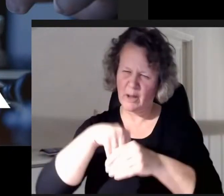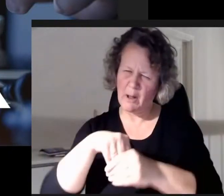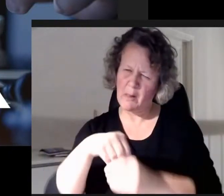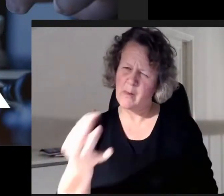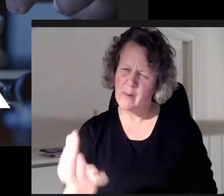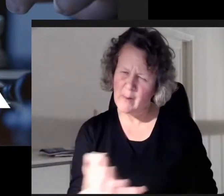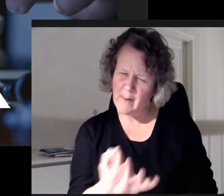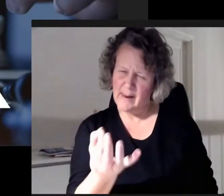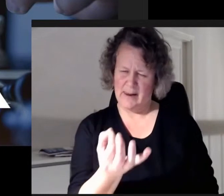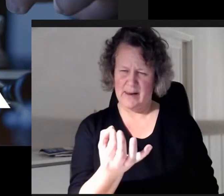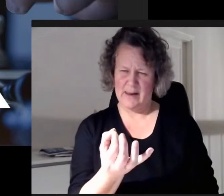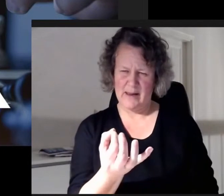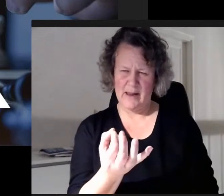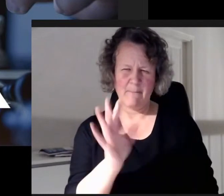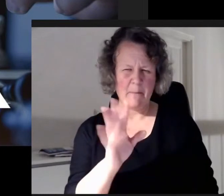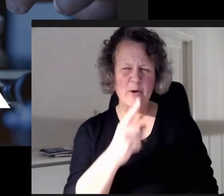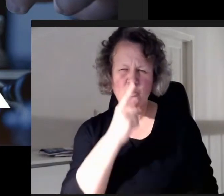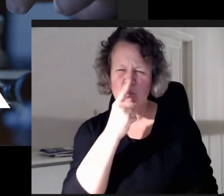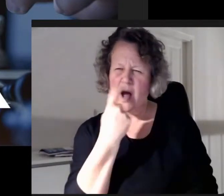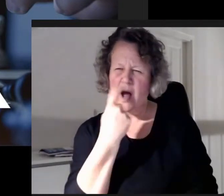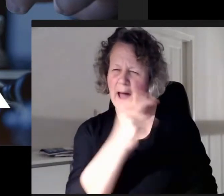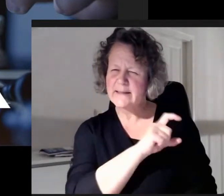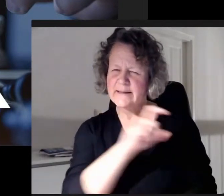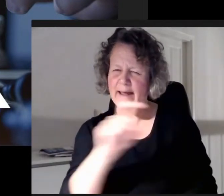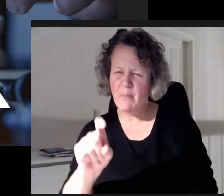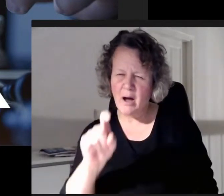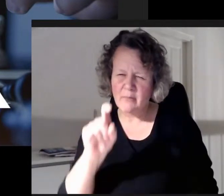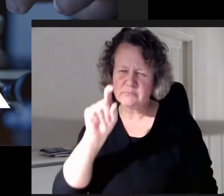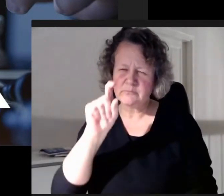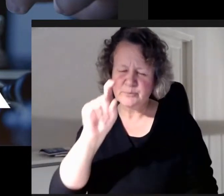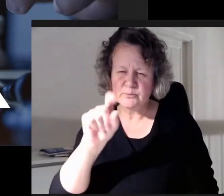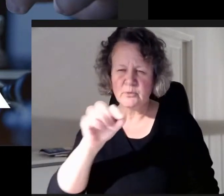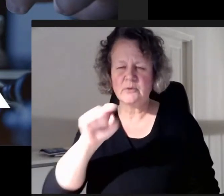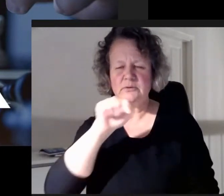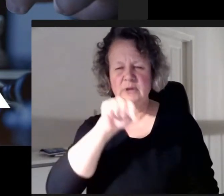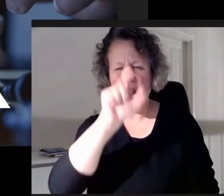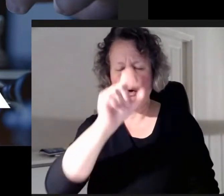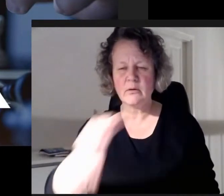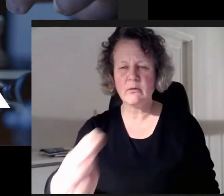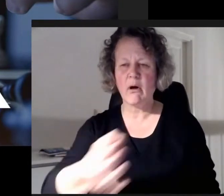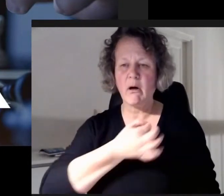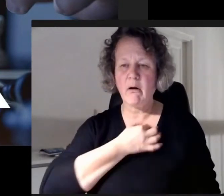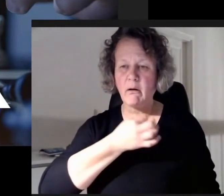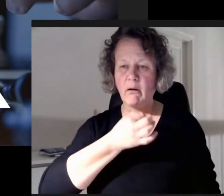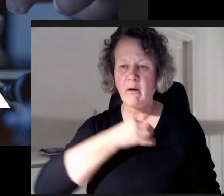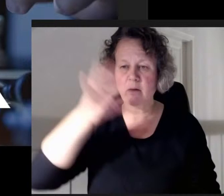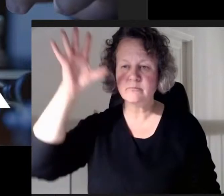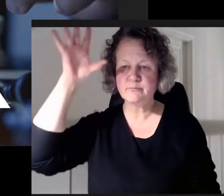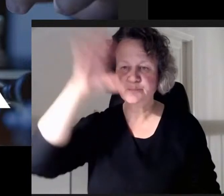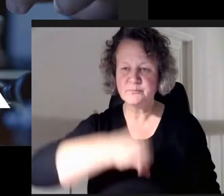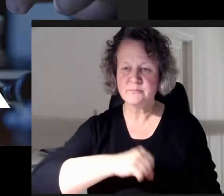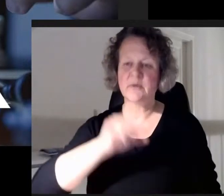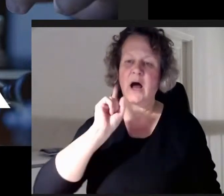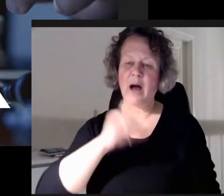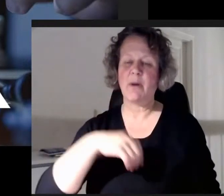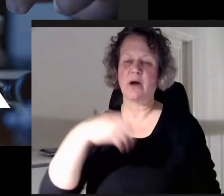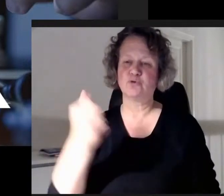also has a certain function. Only one topic, which is triggering